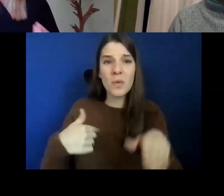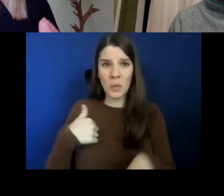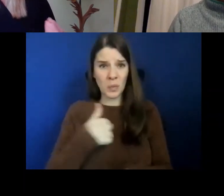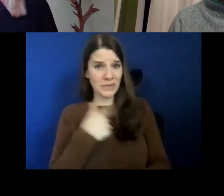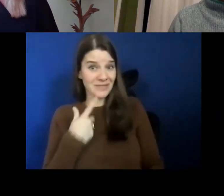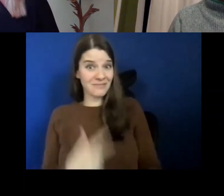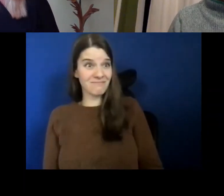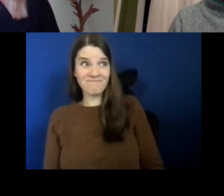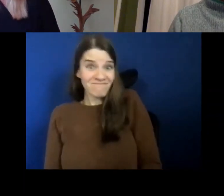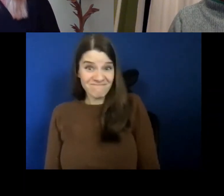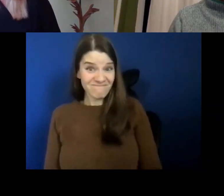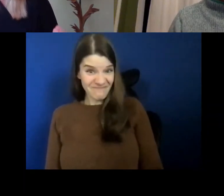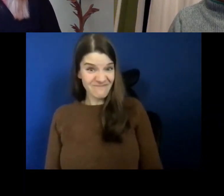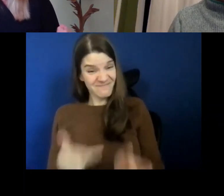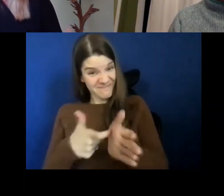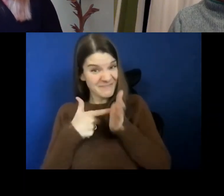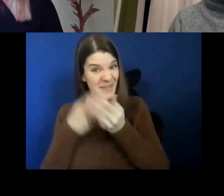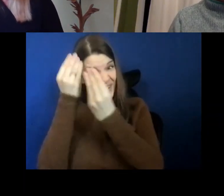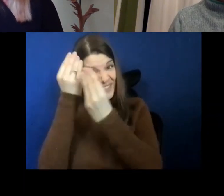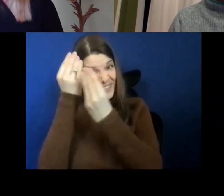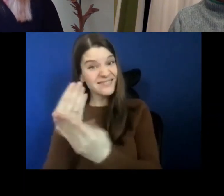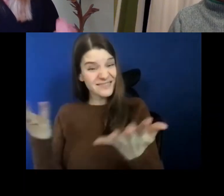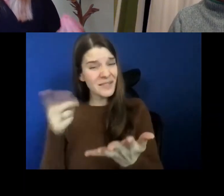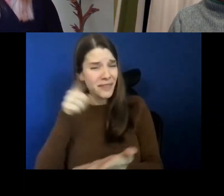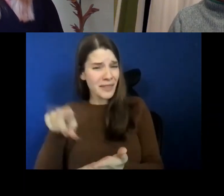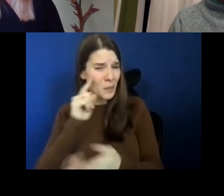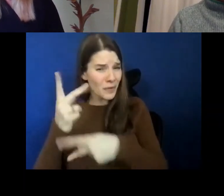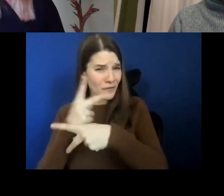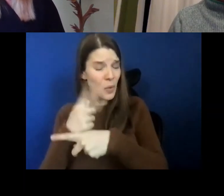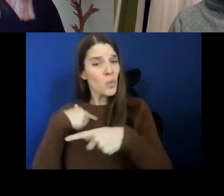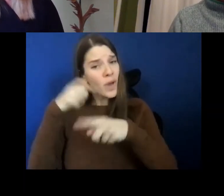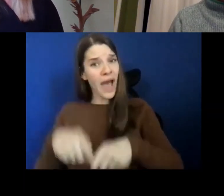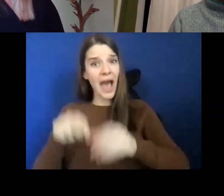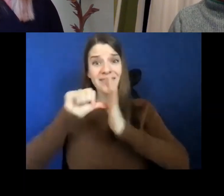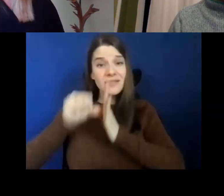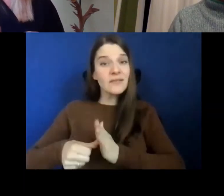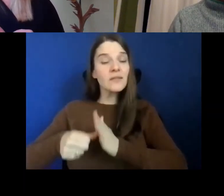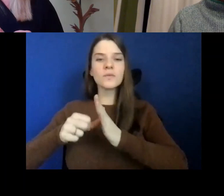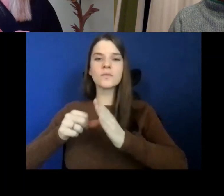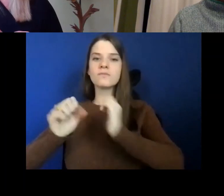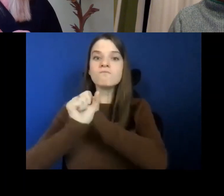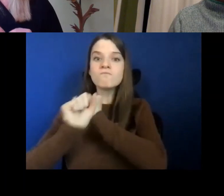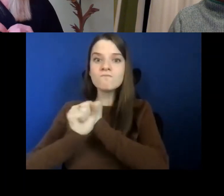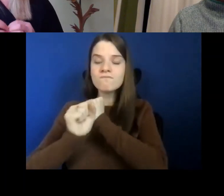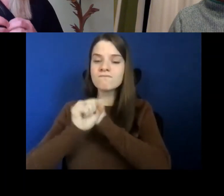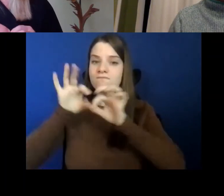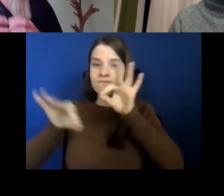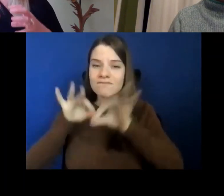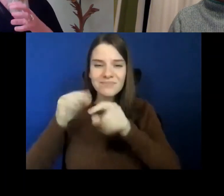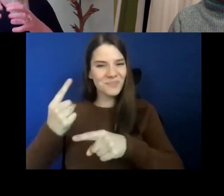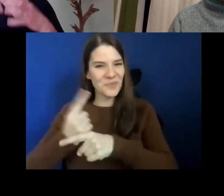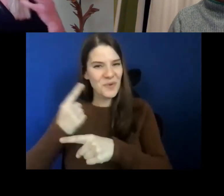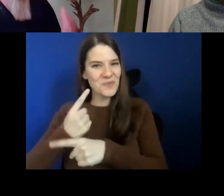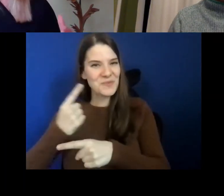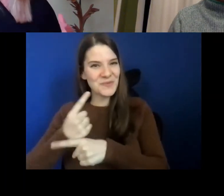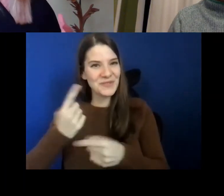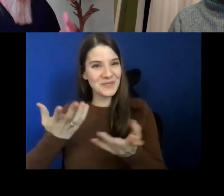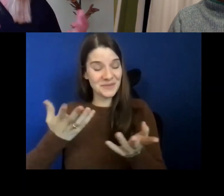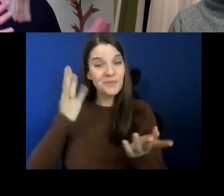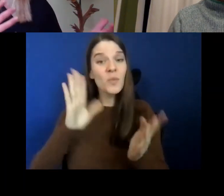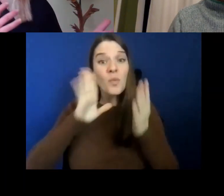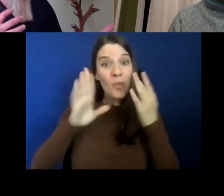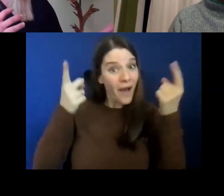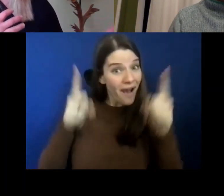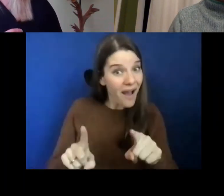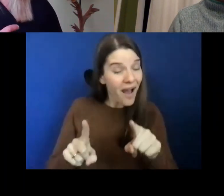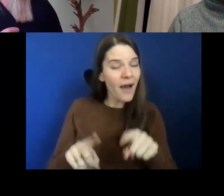we've got to tell them, they're going to figure it out. We've got to message this correctly because it's going to happen and it's going